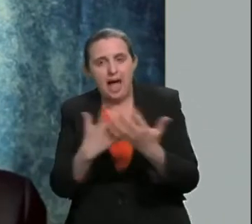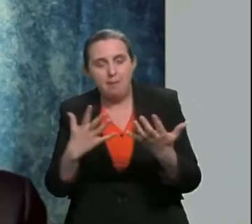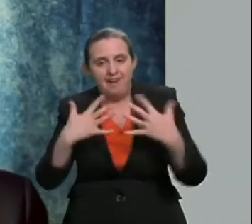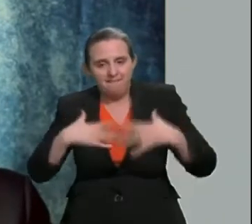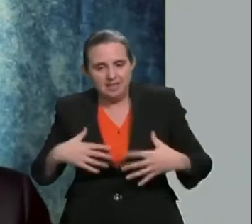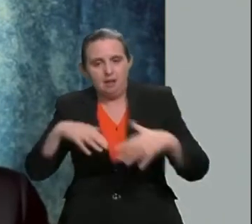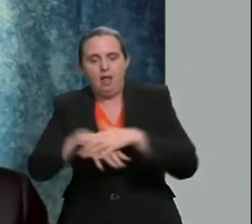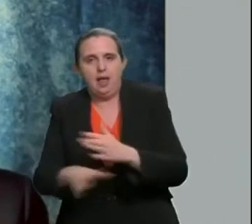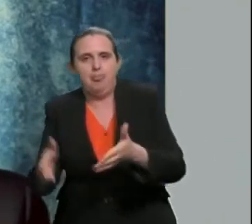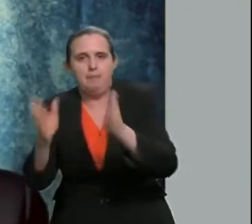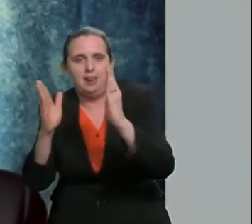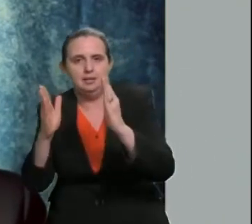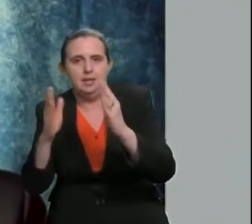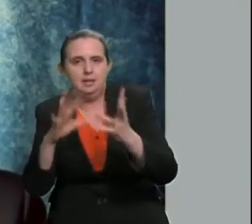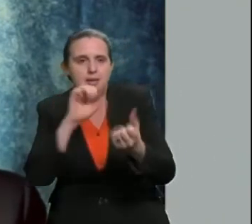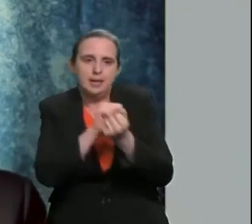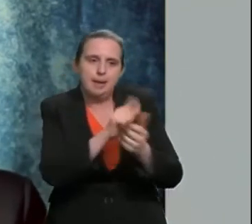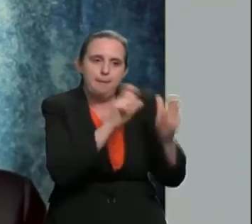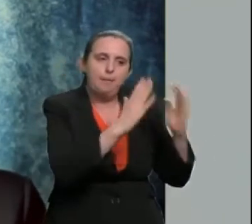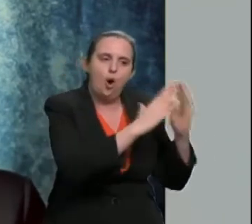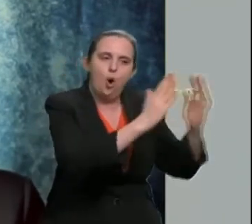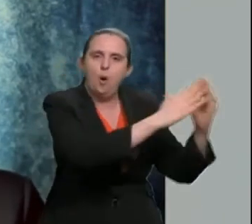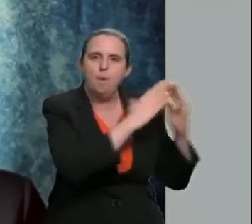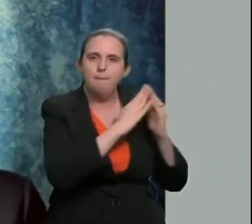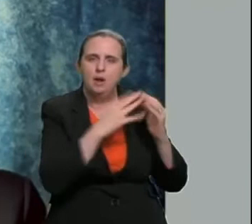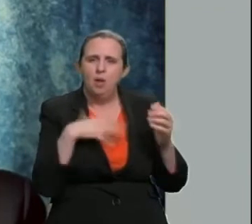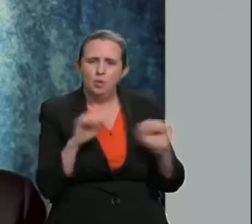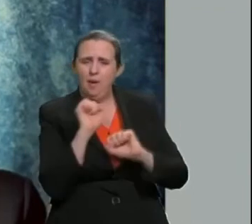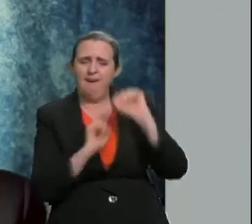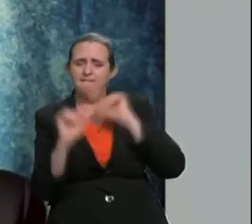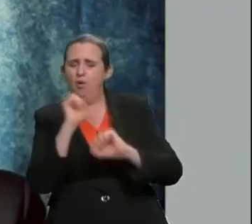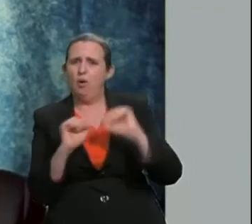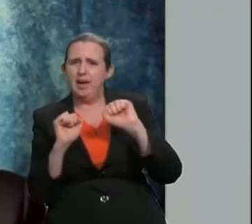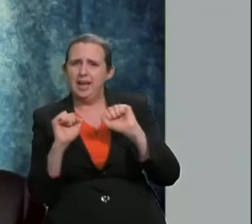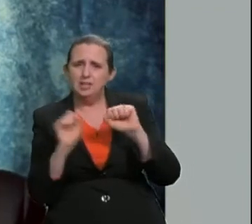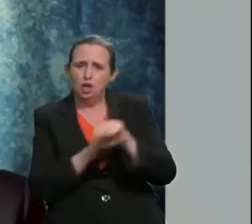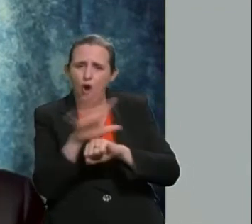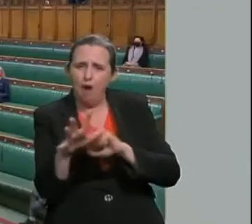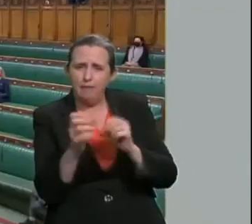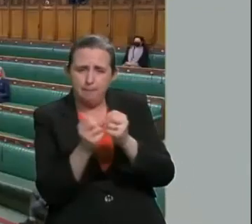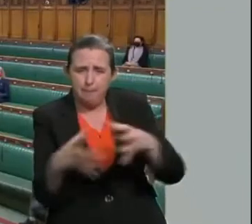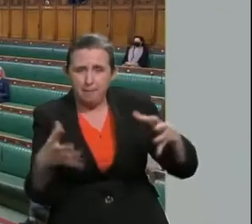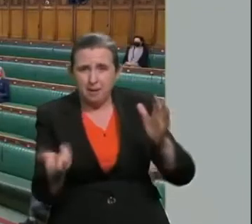rolled out to keep people safe and to avoid an unnecessary strike?